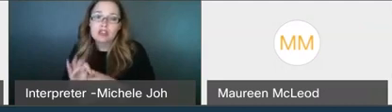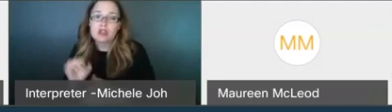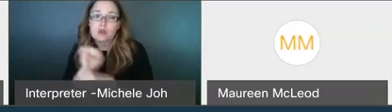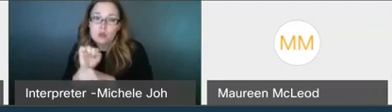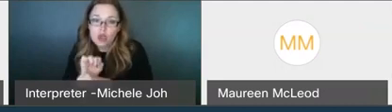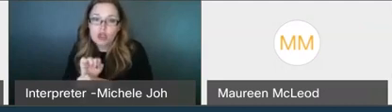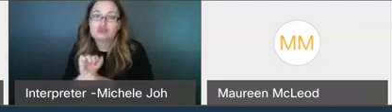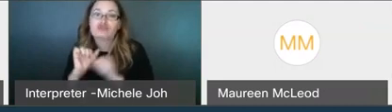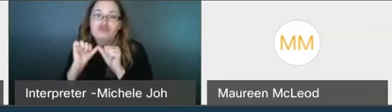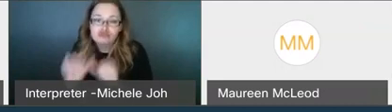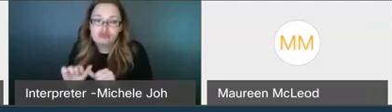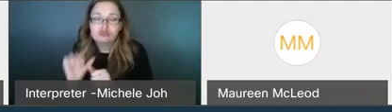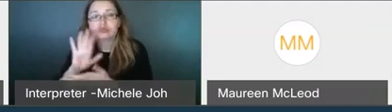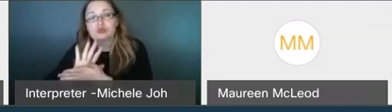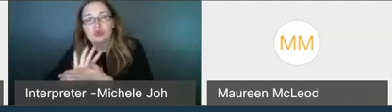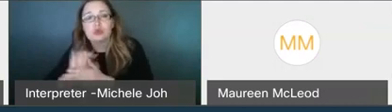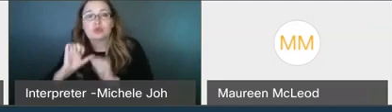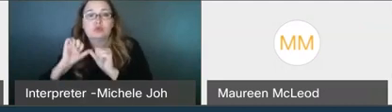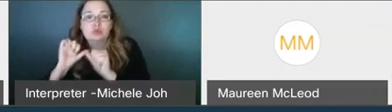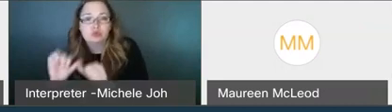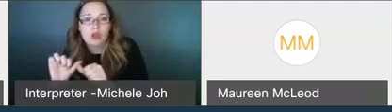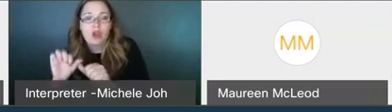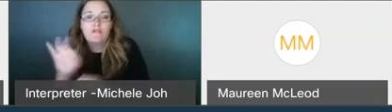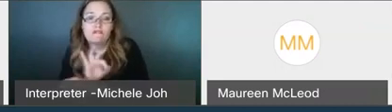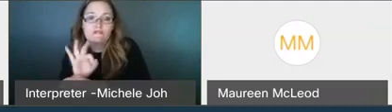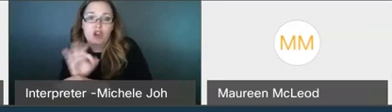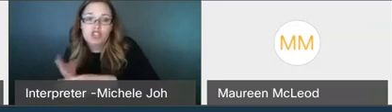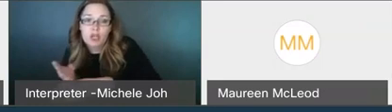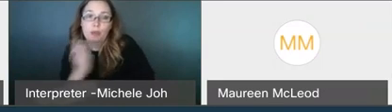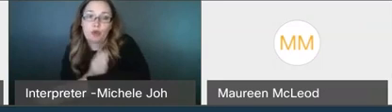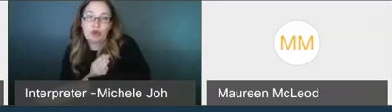their everyday functioning is actually improved. So that is the difference.